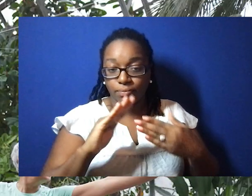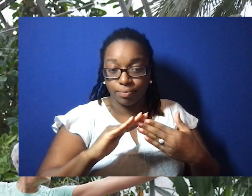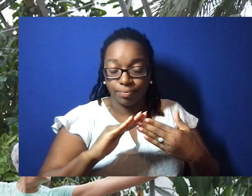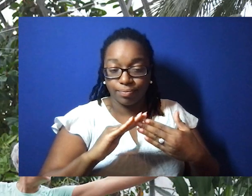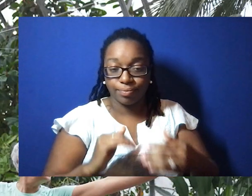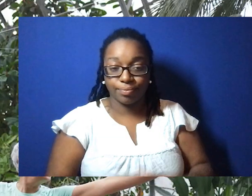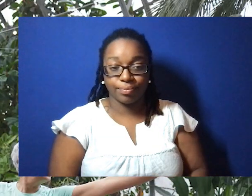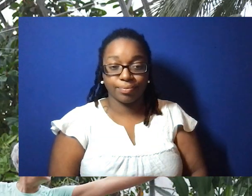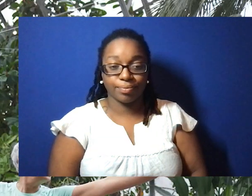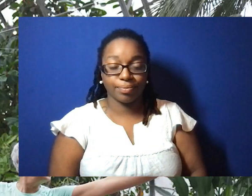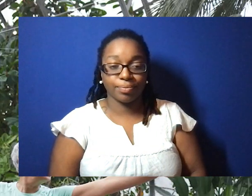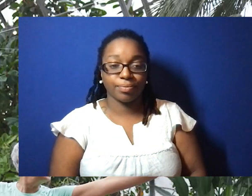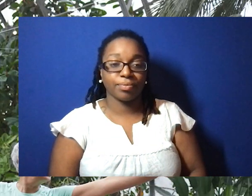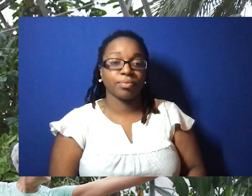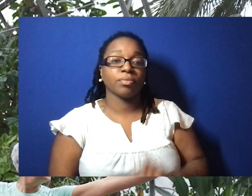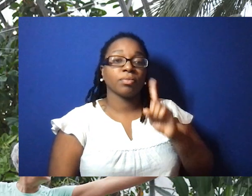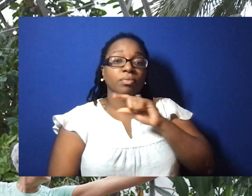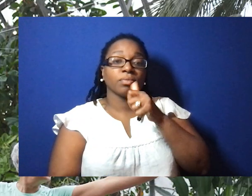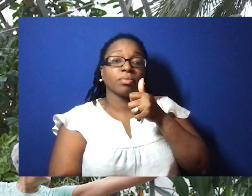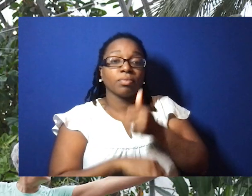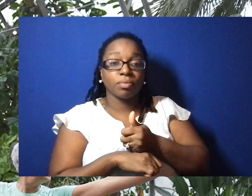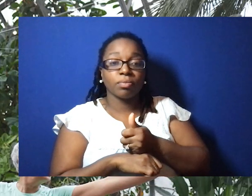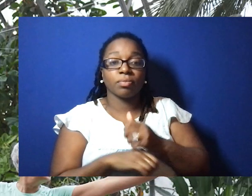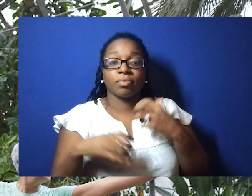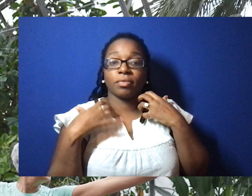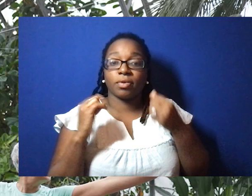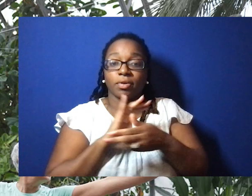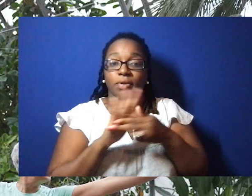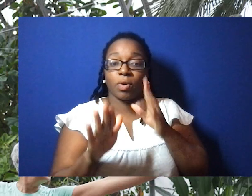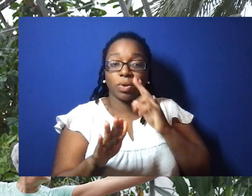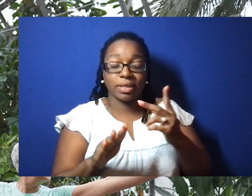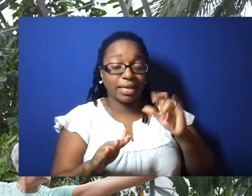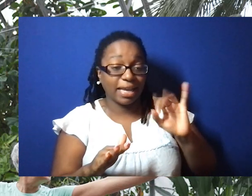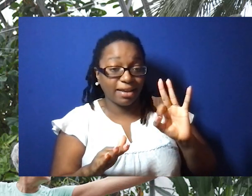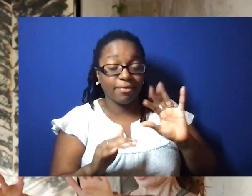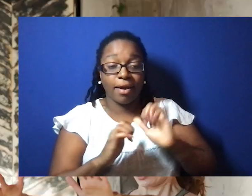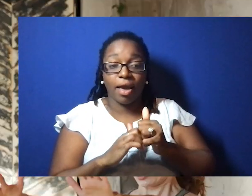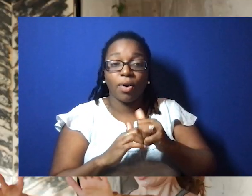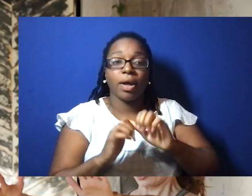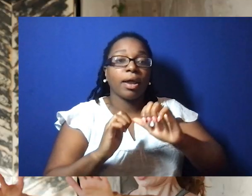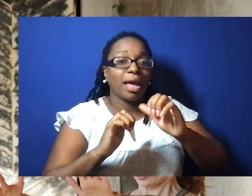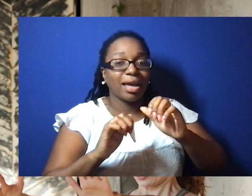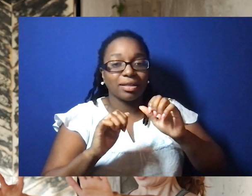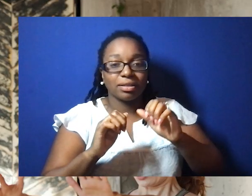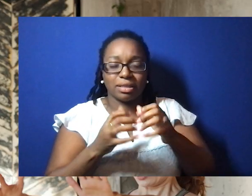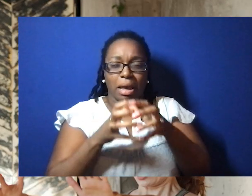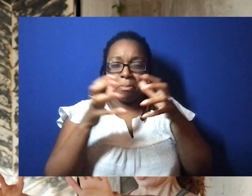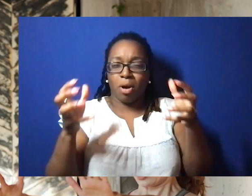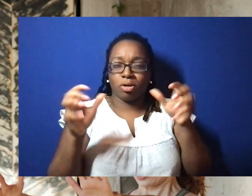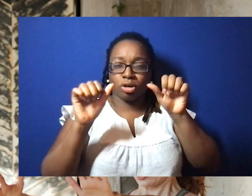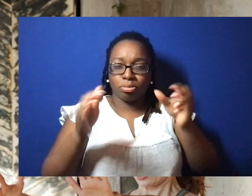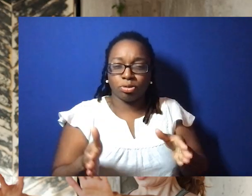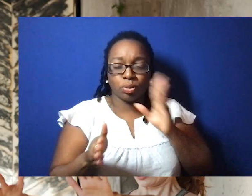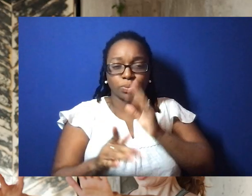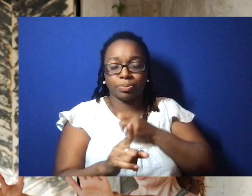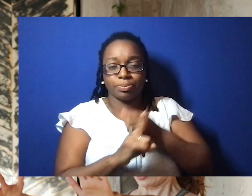community. One's baseline health status impacts if, how, and to what degree a person is impacted by